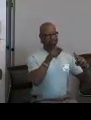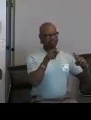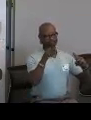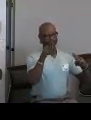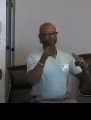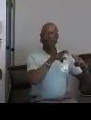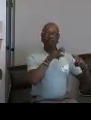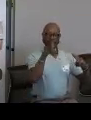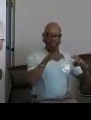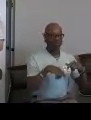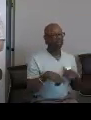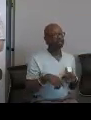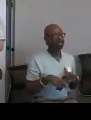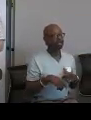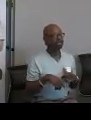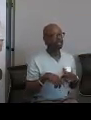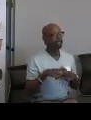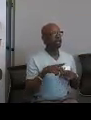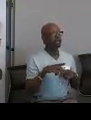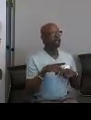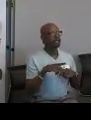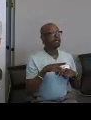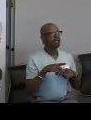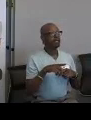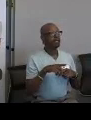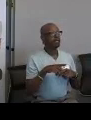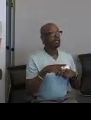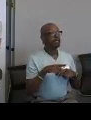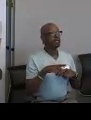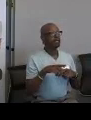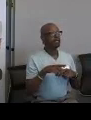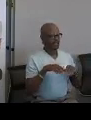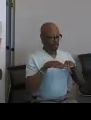a horizontal line that is broken apart by